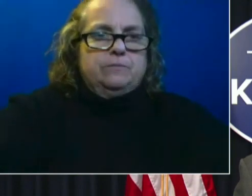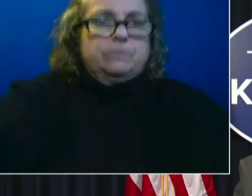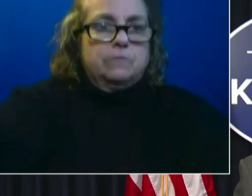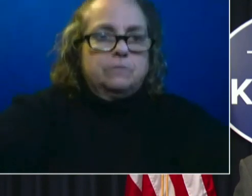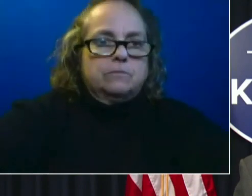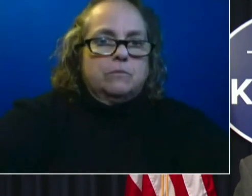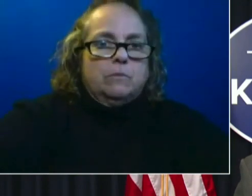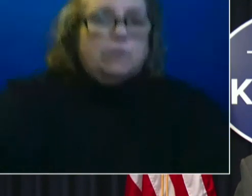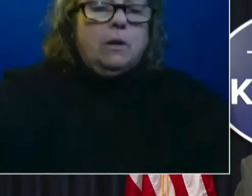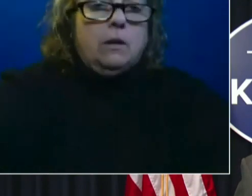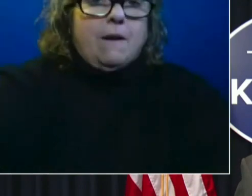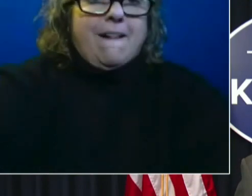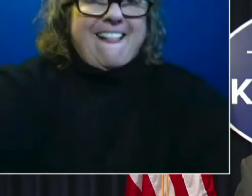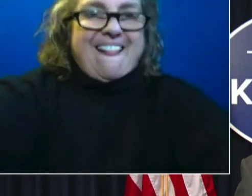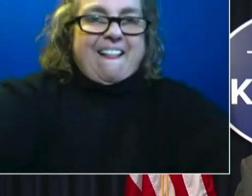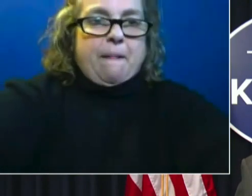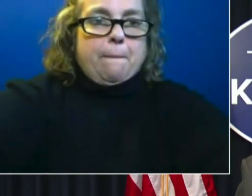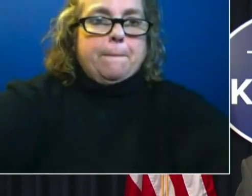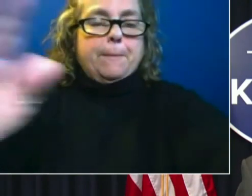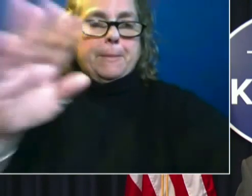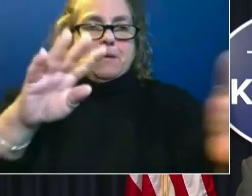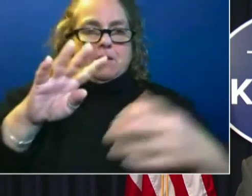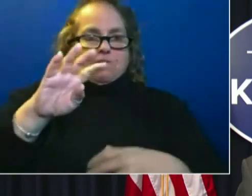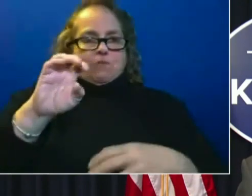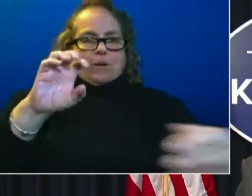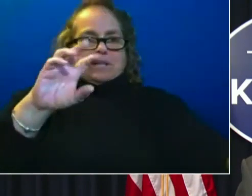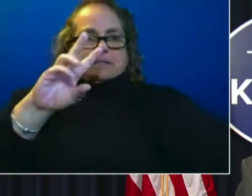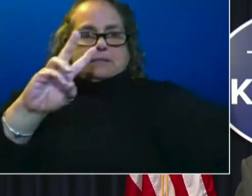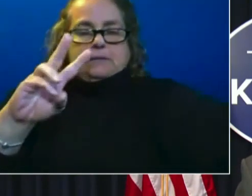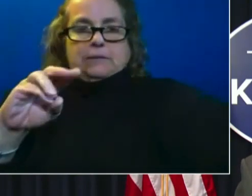416,610 cases of COVID since the beginning.